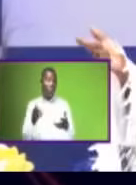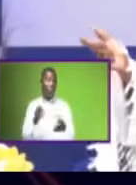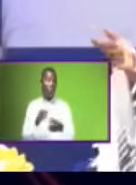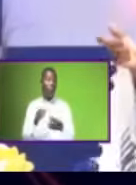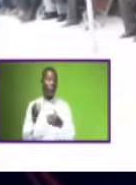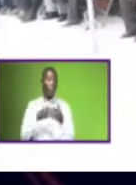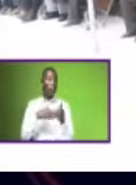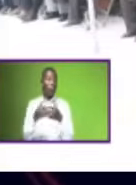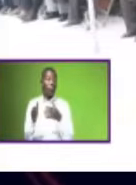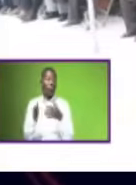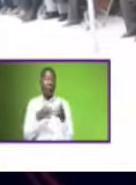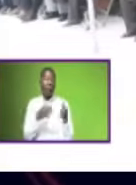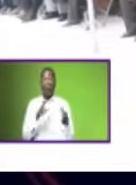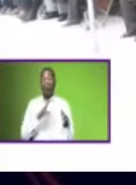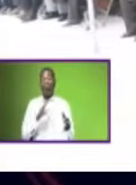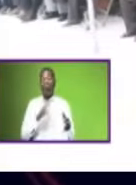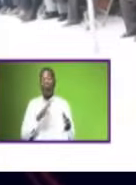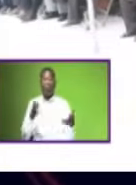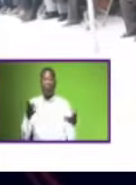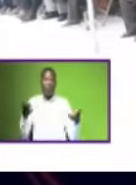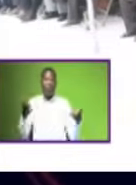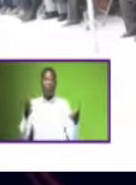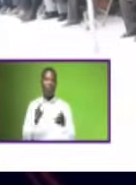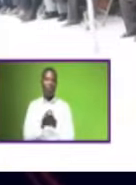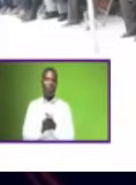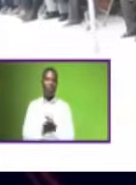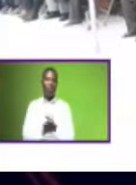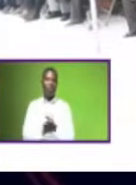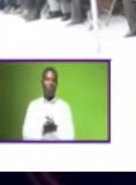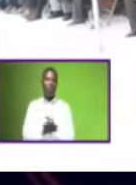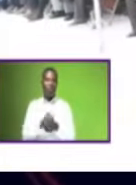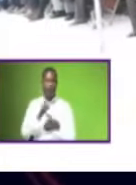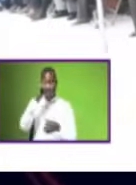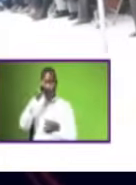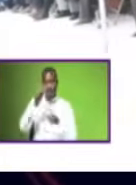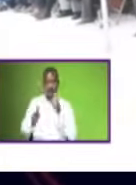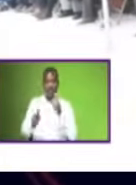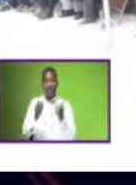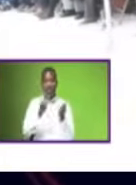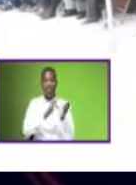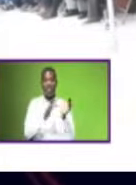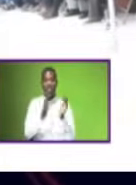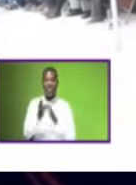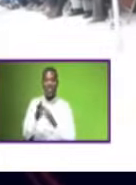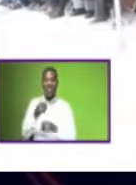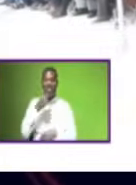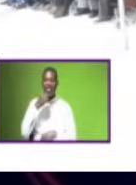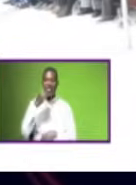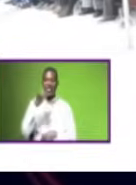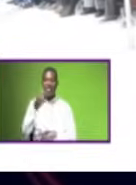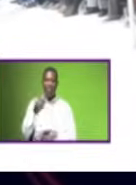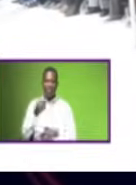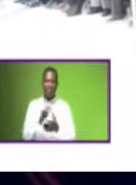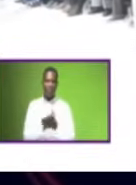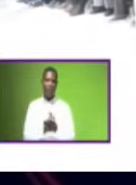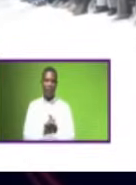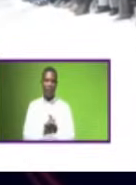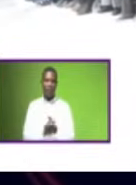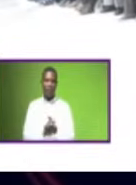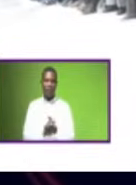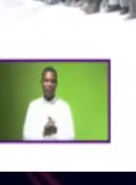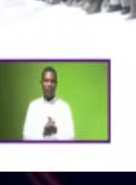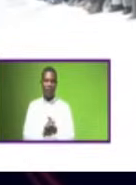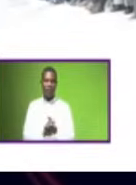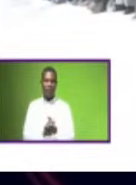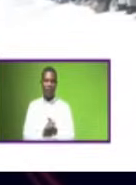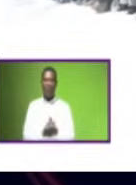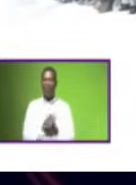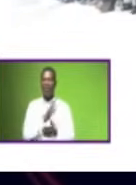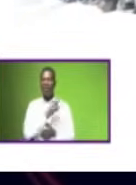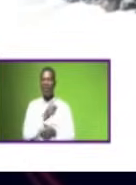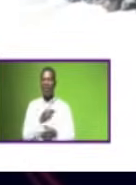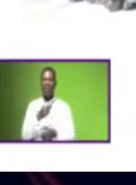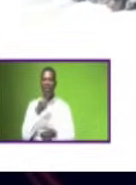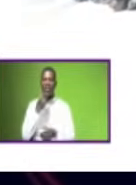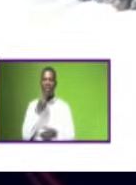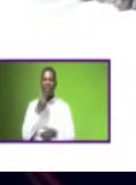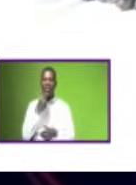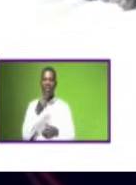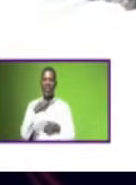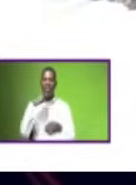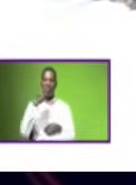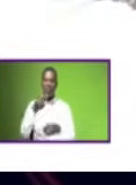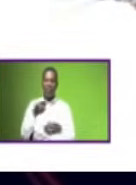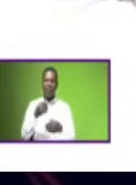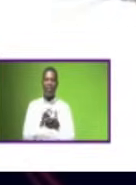take everything to be ordinary and normal. If say yes or say. Because Jesus Christ said. Now what can I say? And Jesus